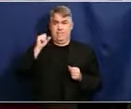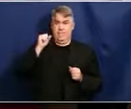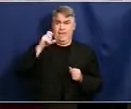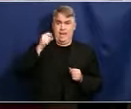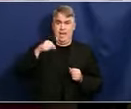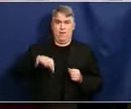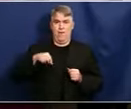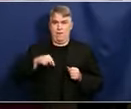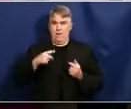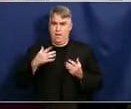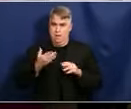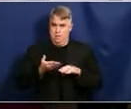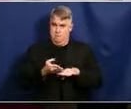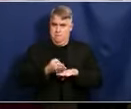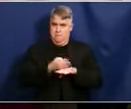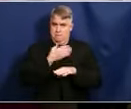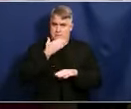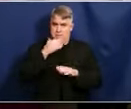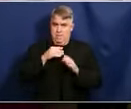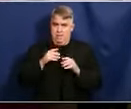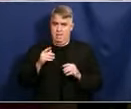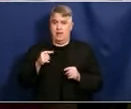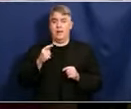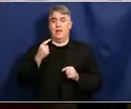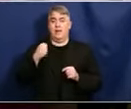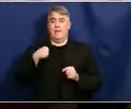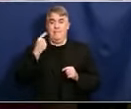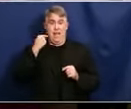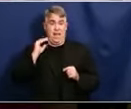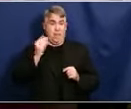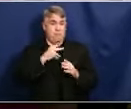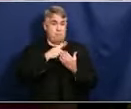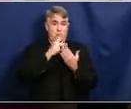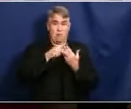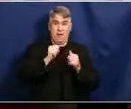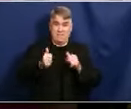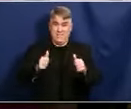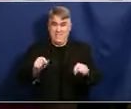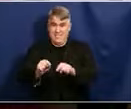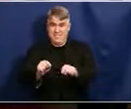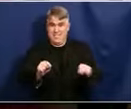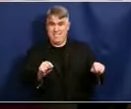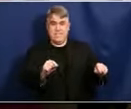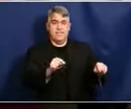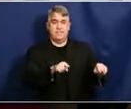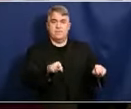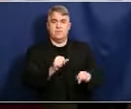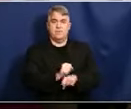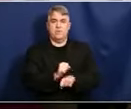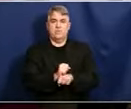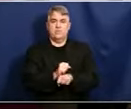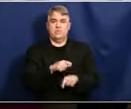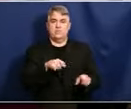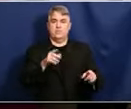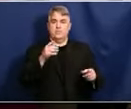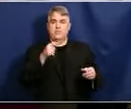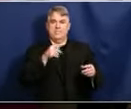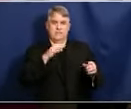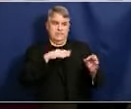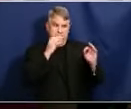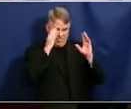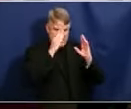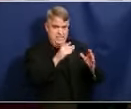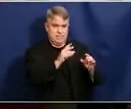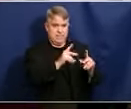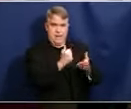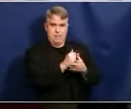our intervention programs that have been in place really are working in some of the hardest hit communities. The Promotora